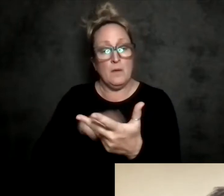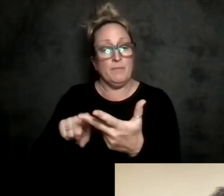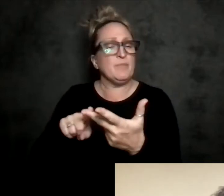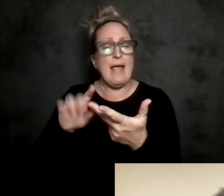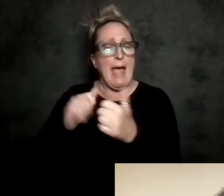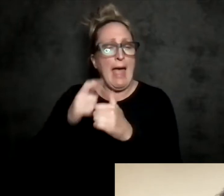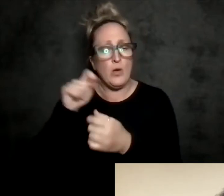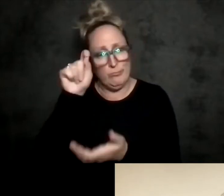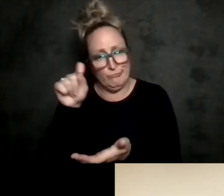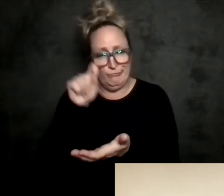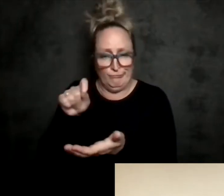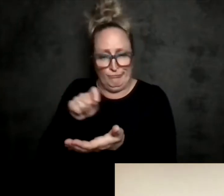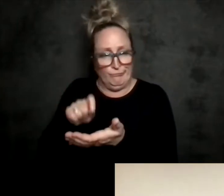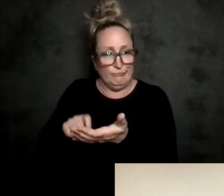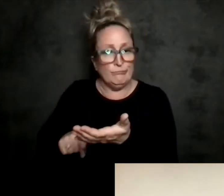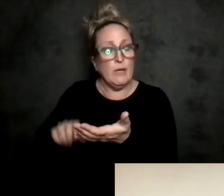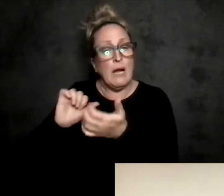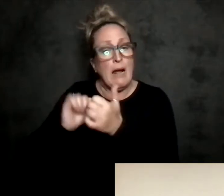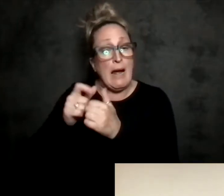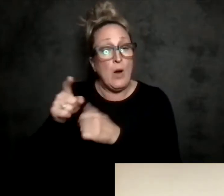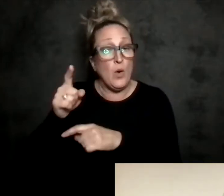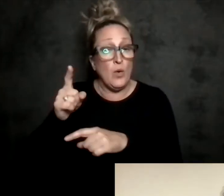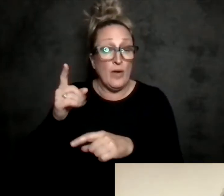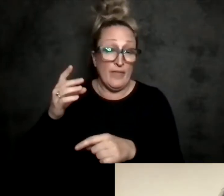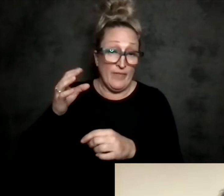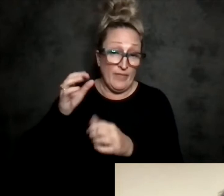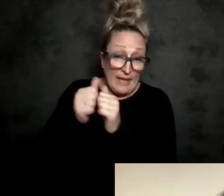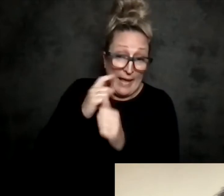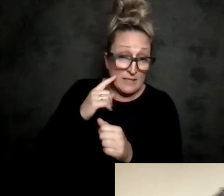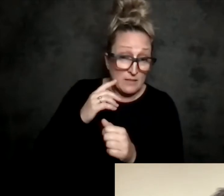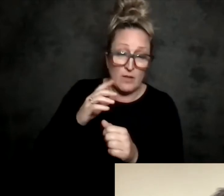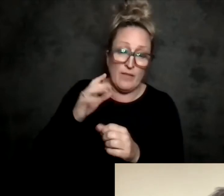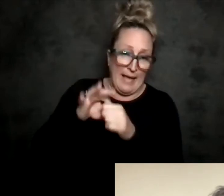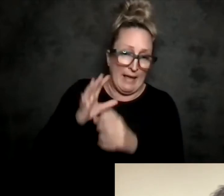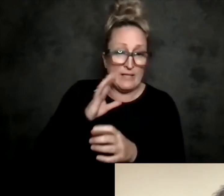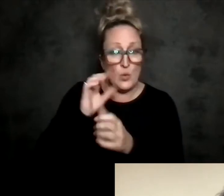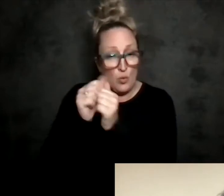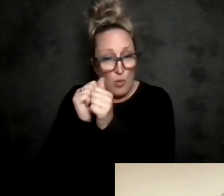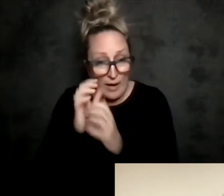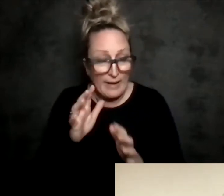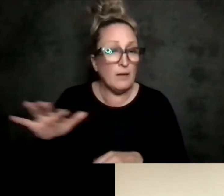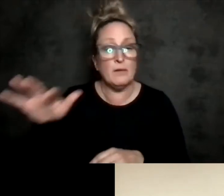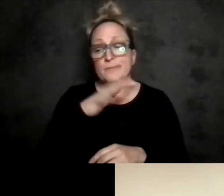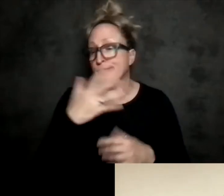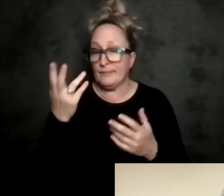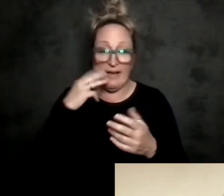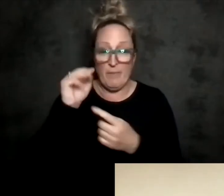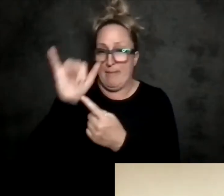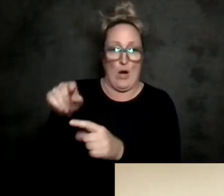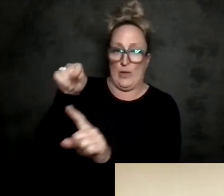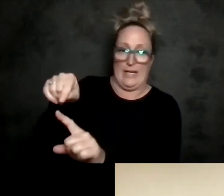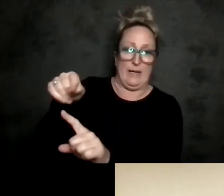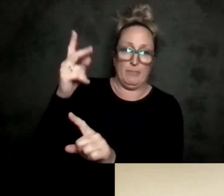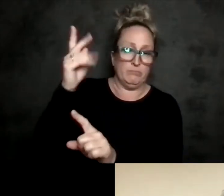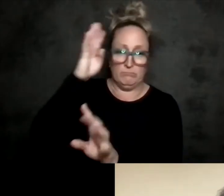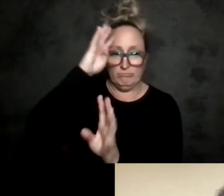you bubble in your ballot, based off of the candidates running. So if, candidate Mary if you